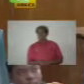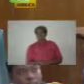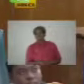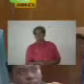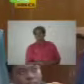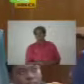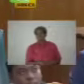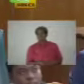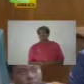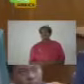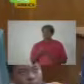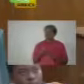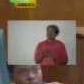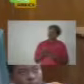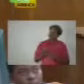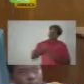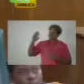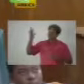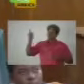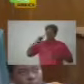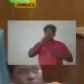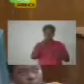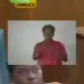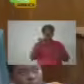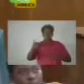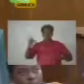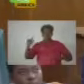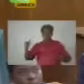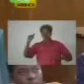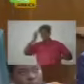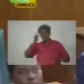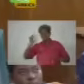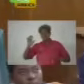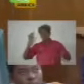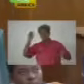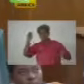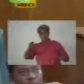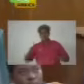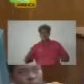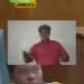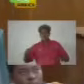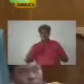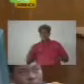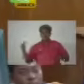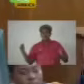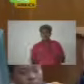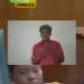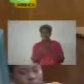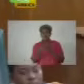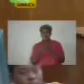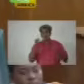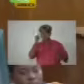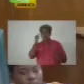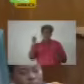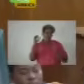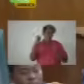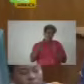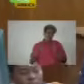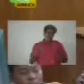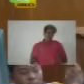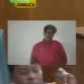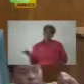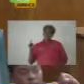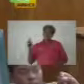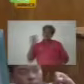In the budget presentations led by the JLP government, they have placed some ideas for